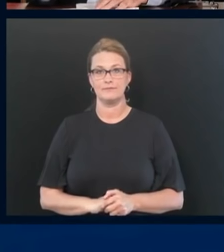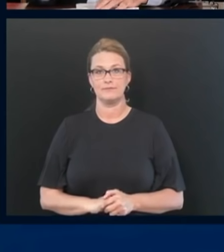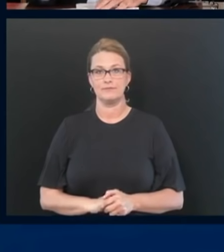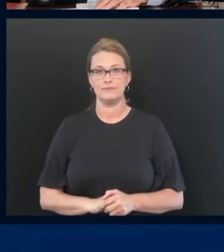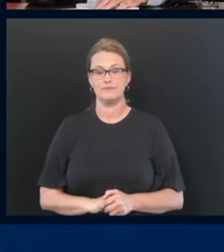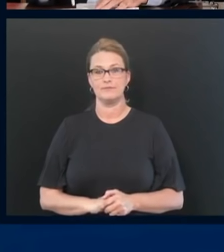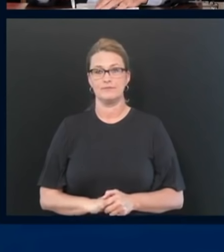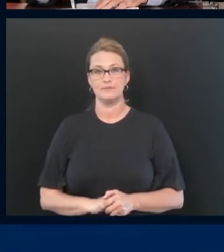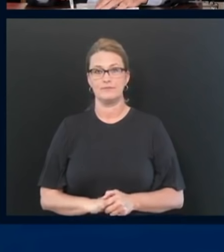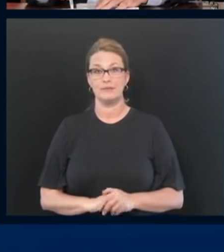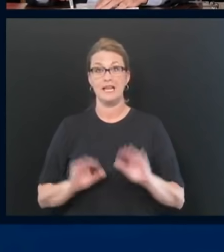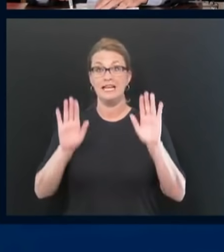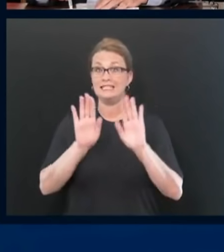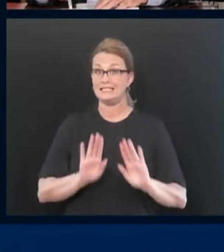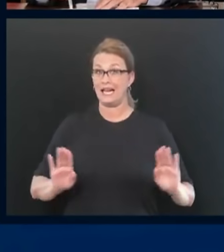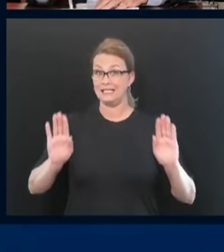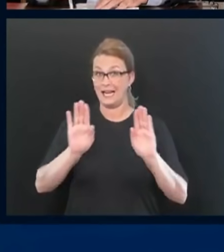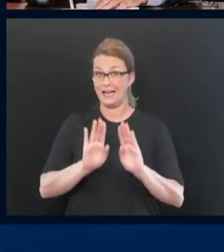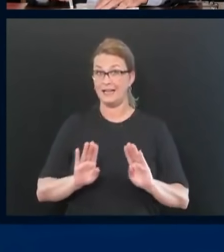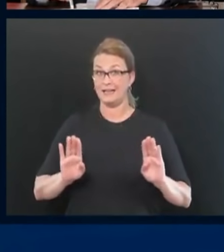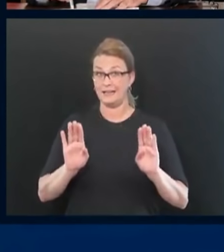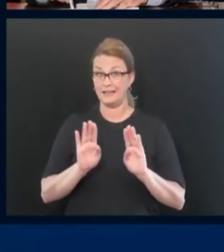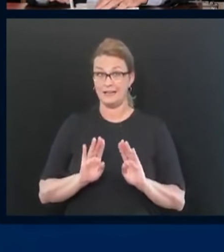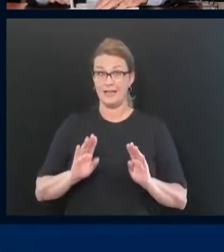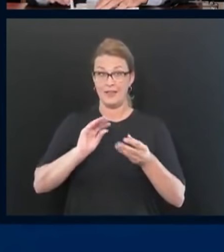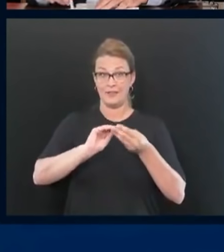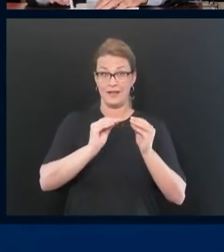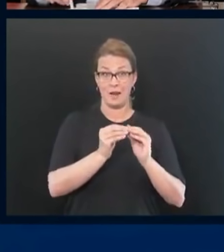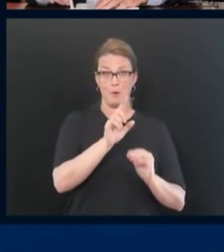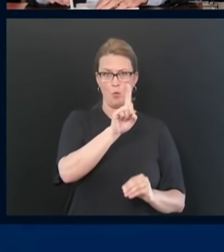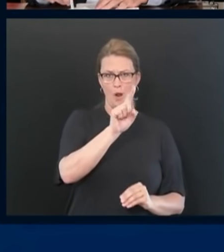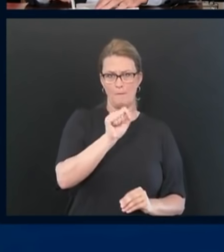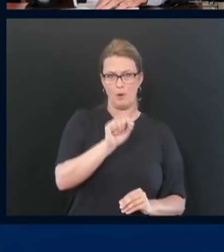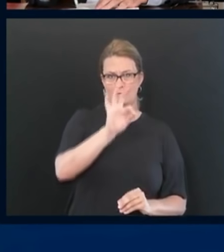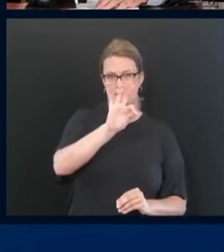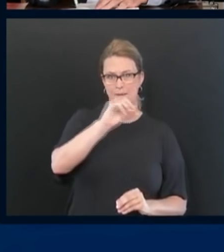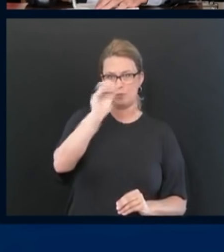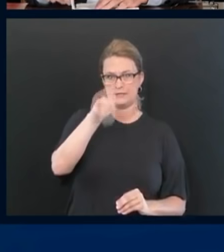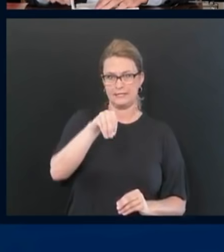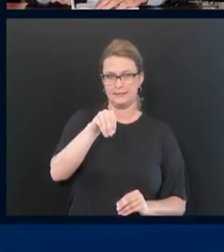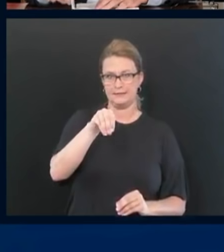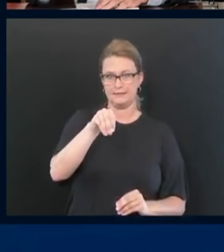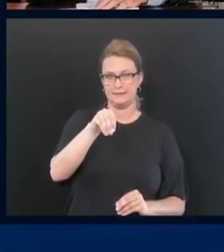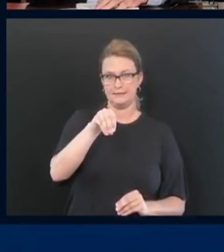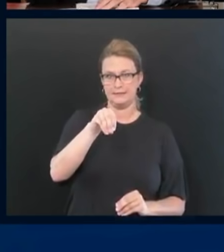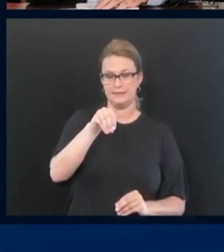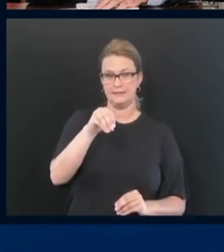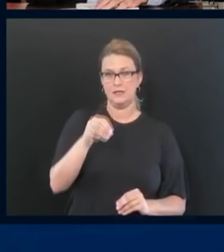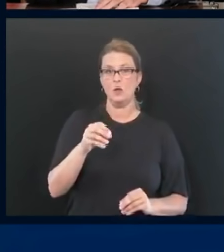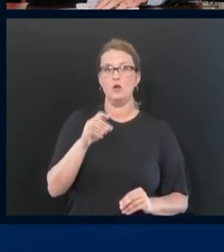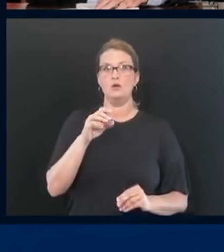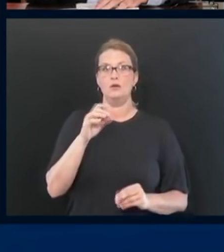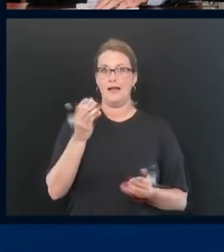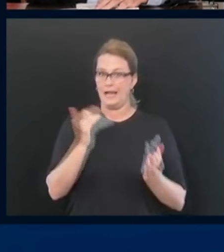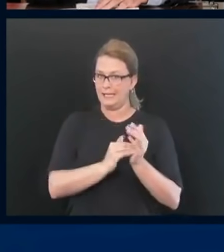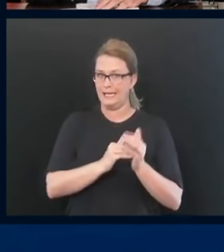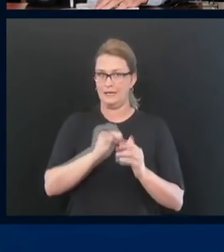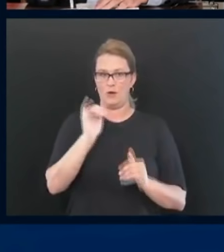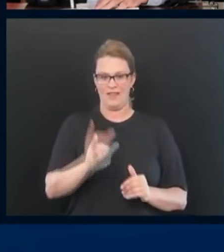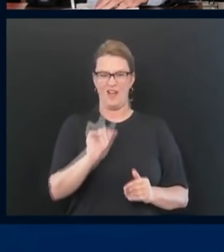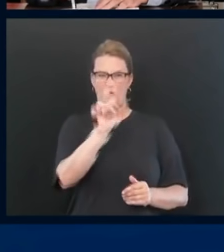positive growth rate was 1.9%. Again, in the ones, really, really